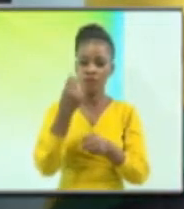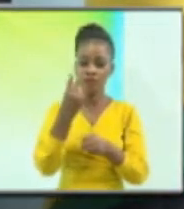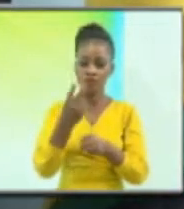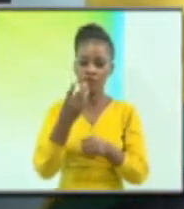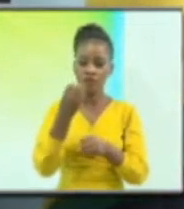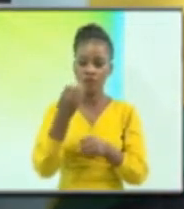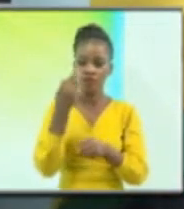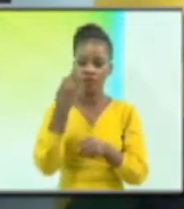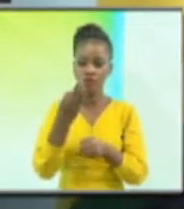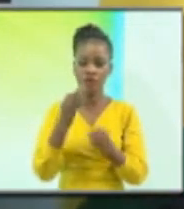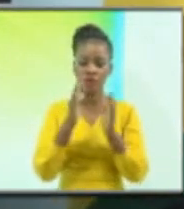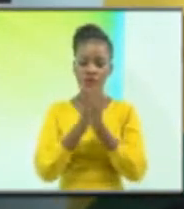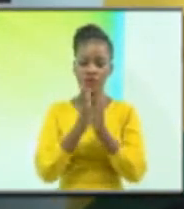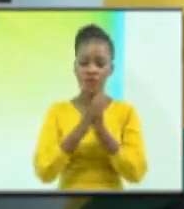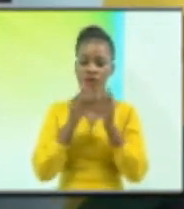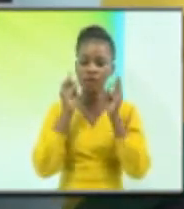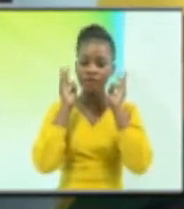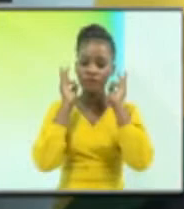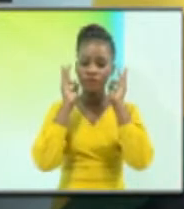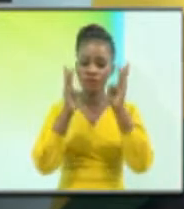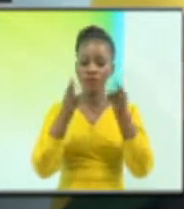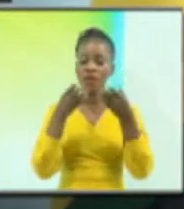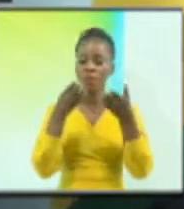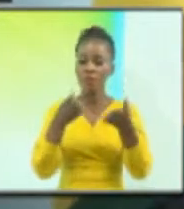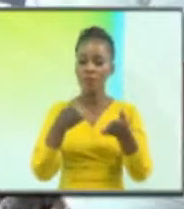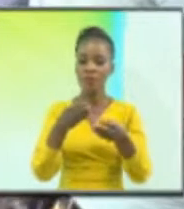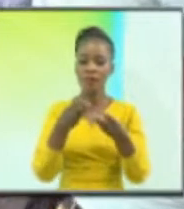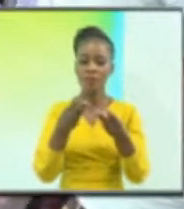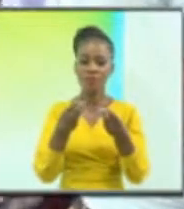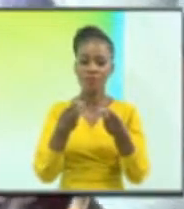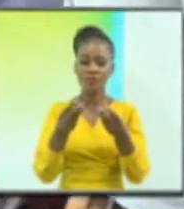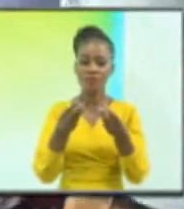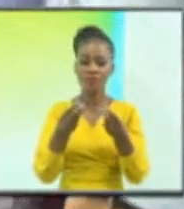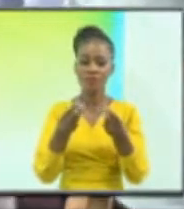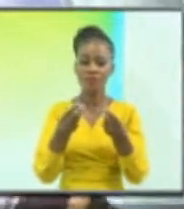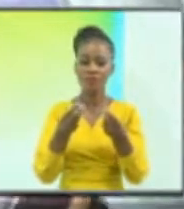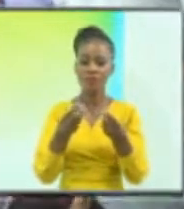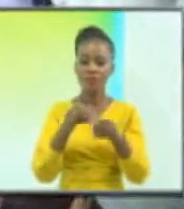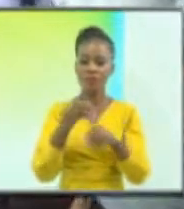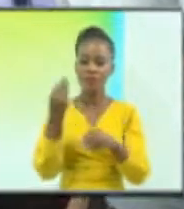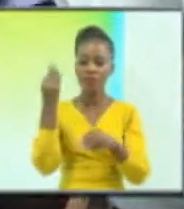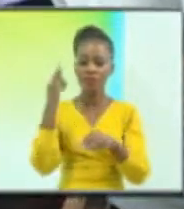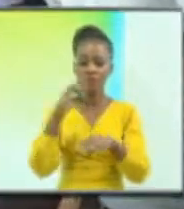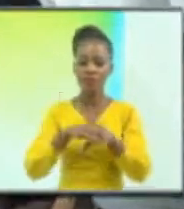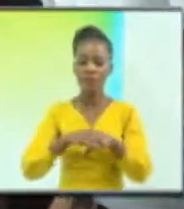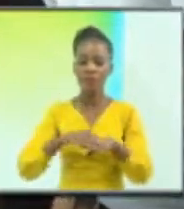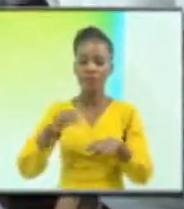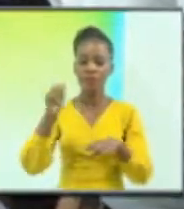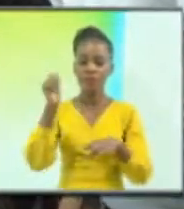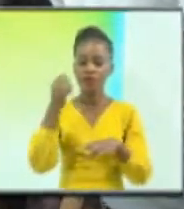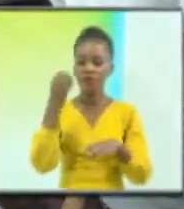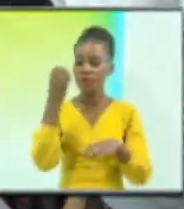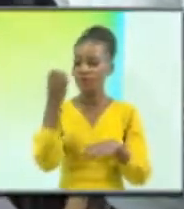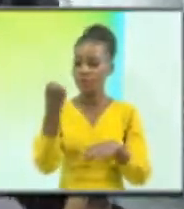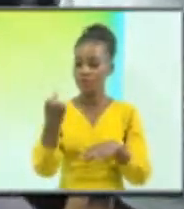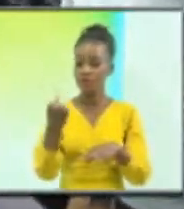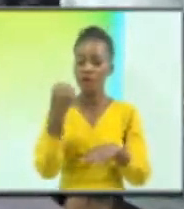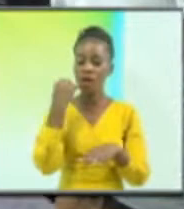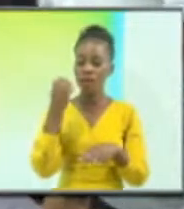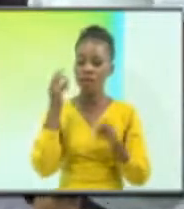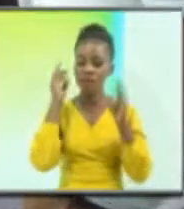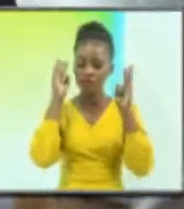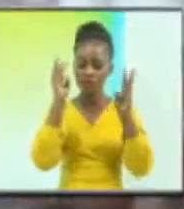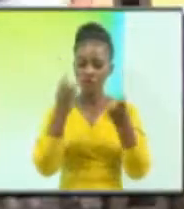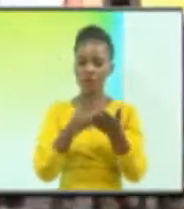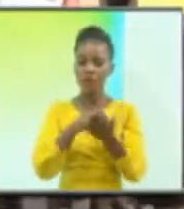2022-23, and they will be receiving the money. On Friday, August 26th, Uganda will join the rest